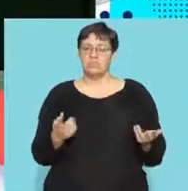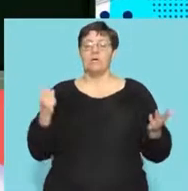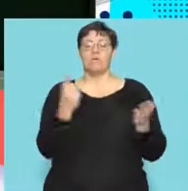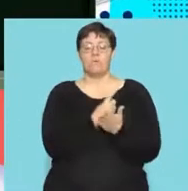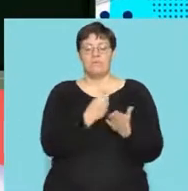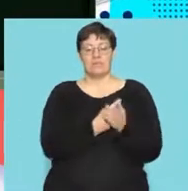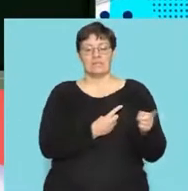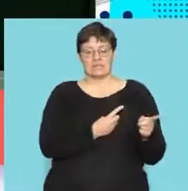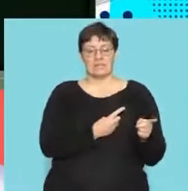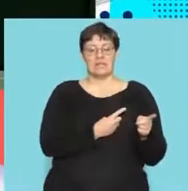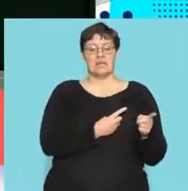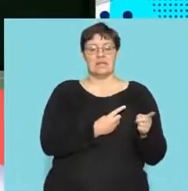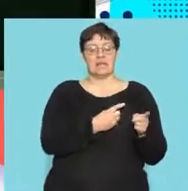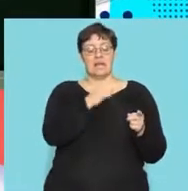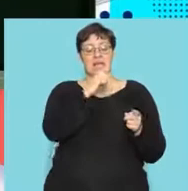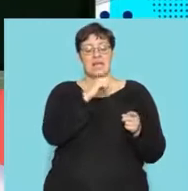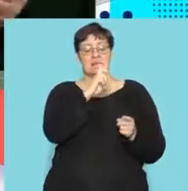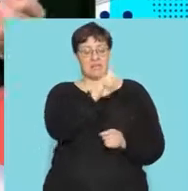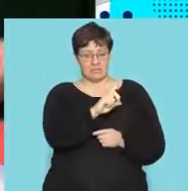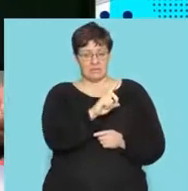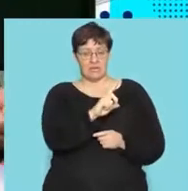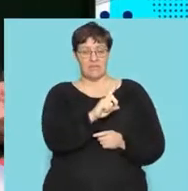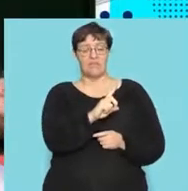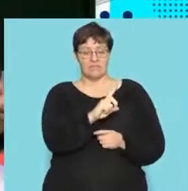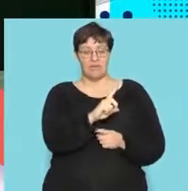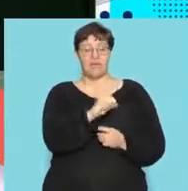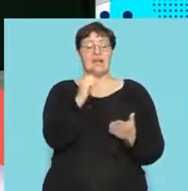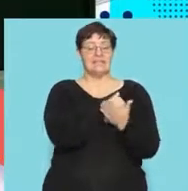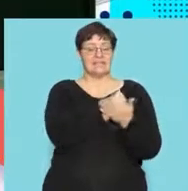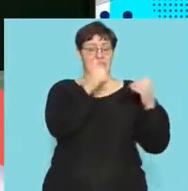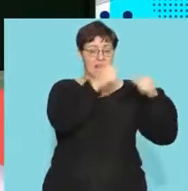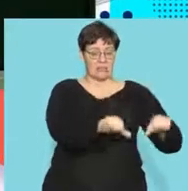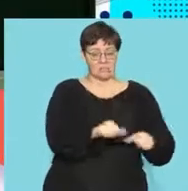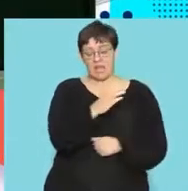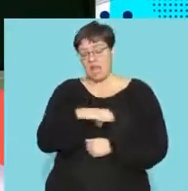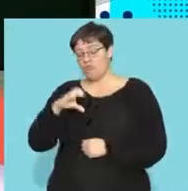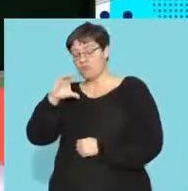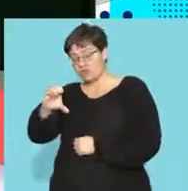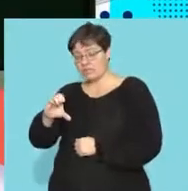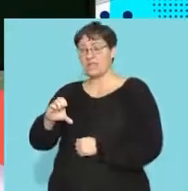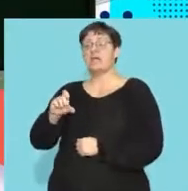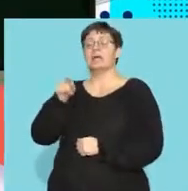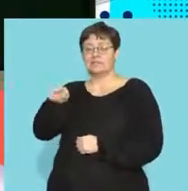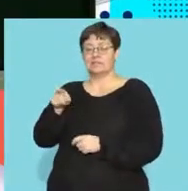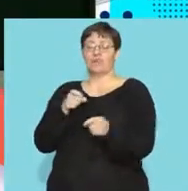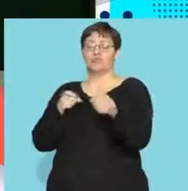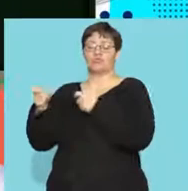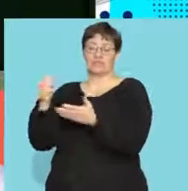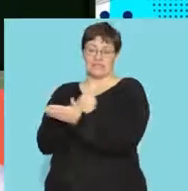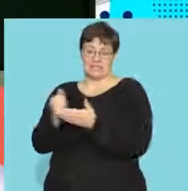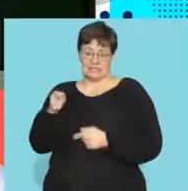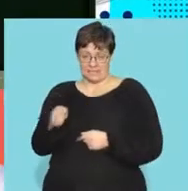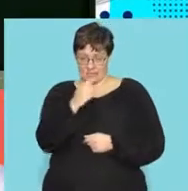always be a debit to debtor's allowances and a credit to debtor's control. Think about